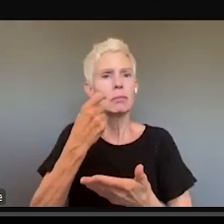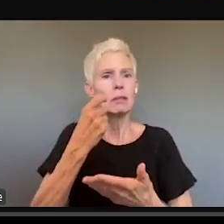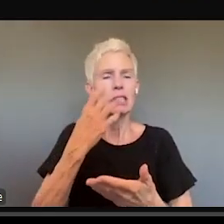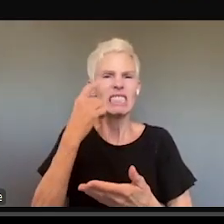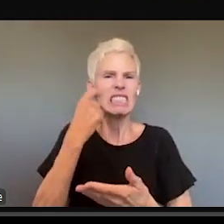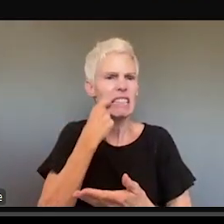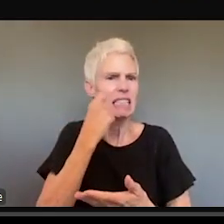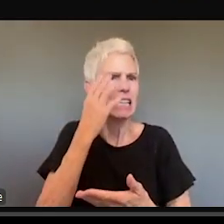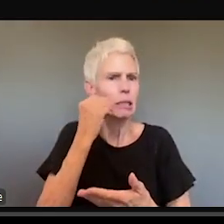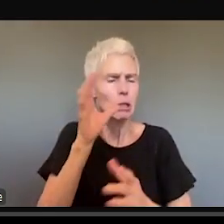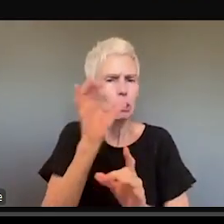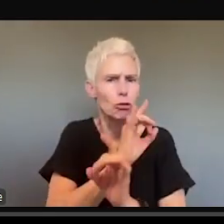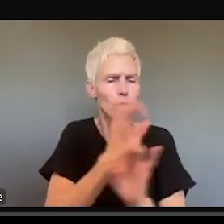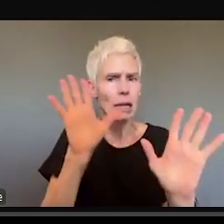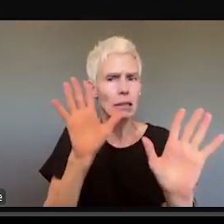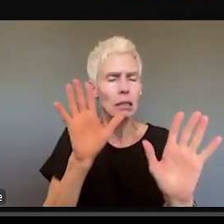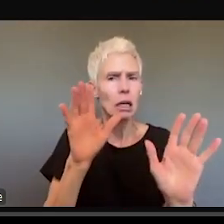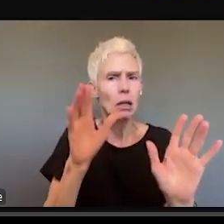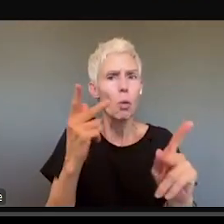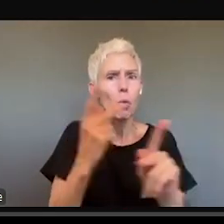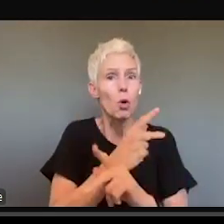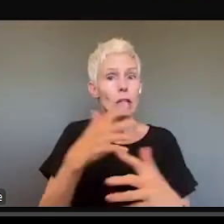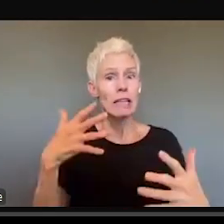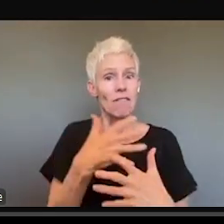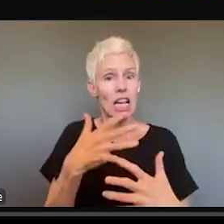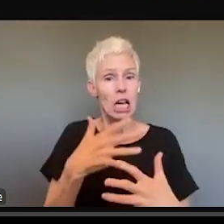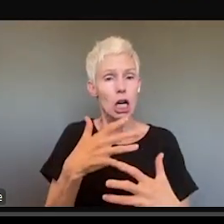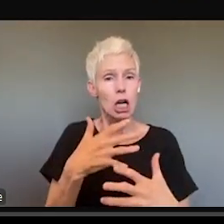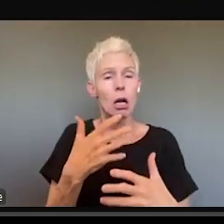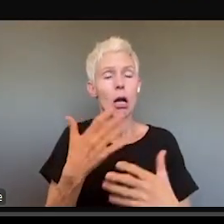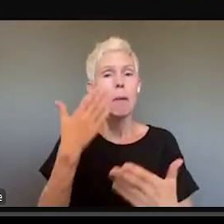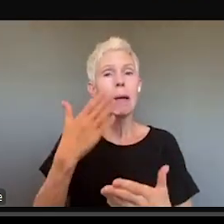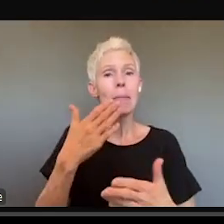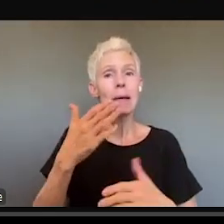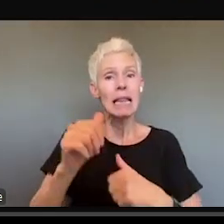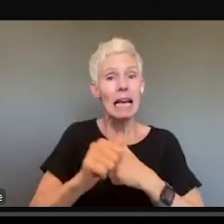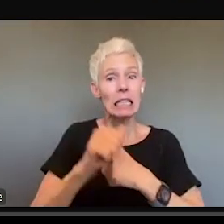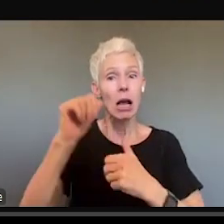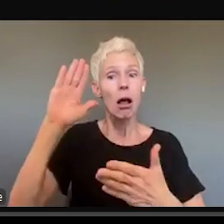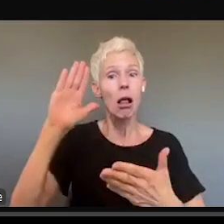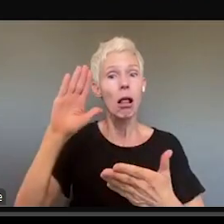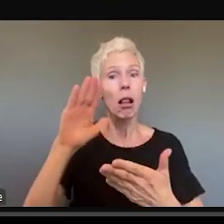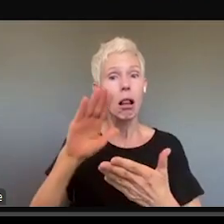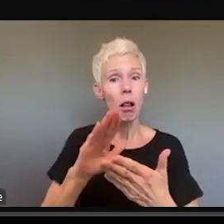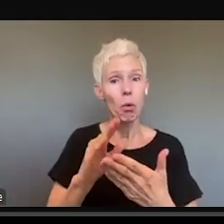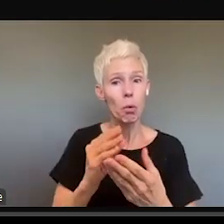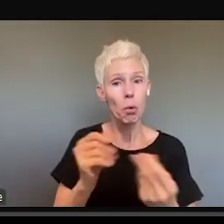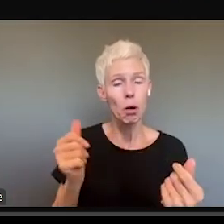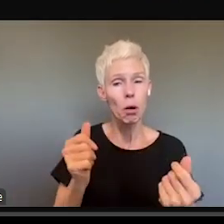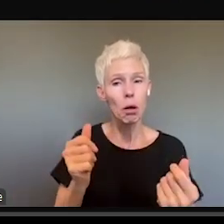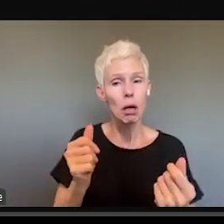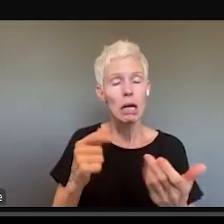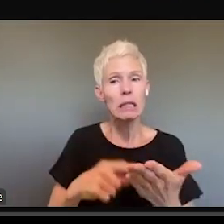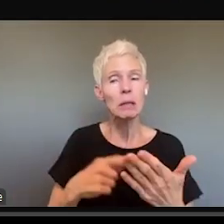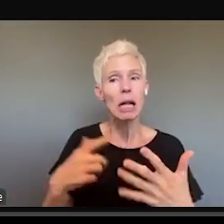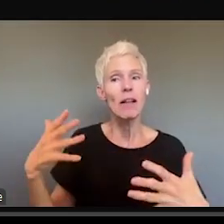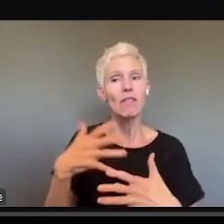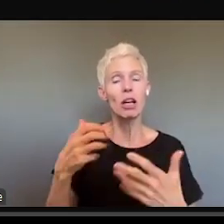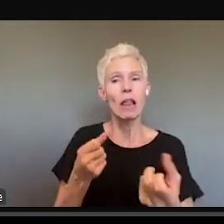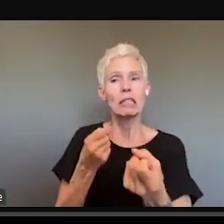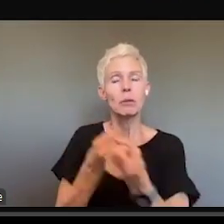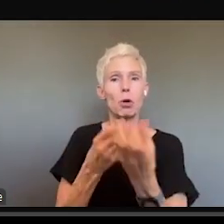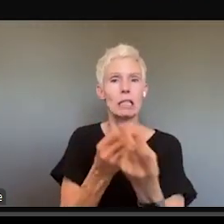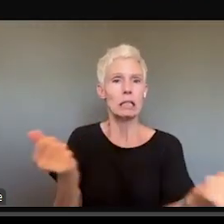fear is often that once the immediate danger passes, that support's going to disappear. So follow